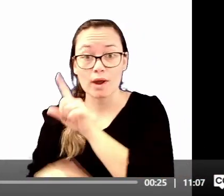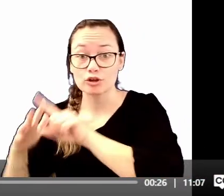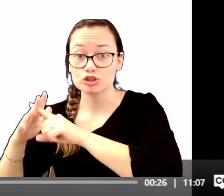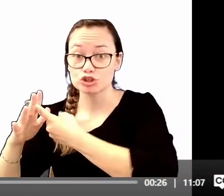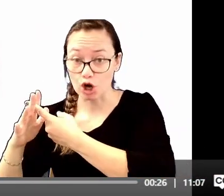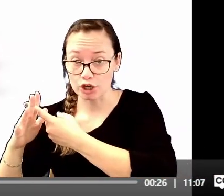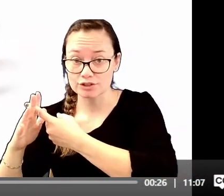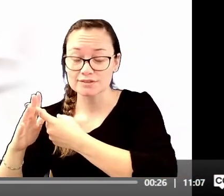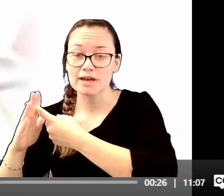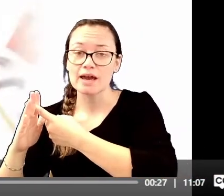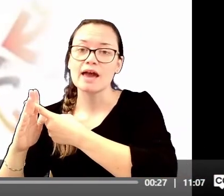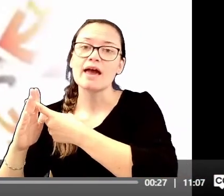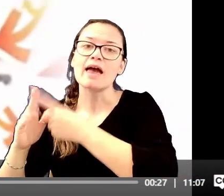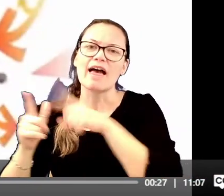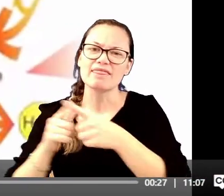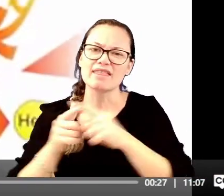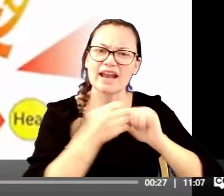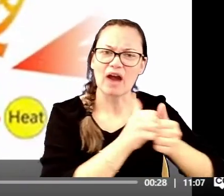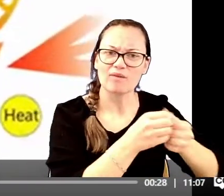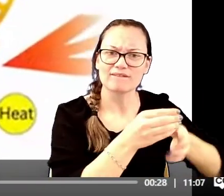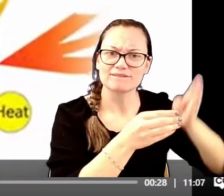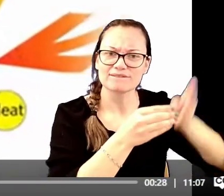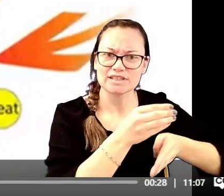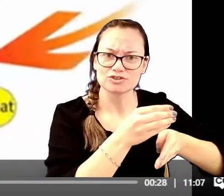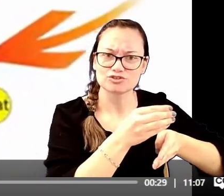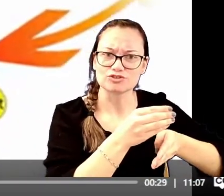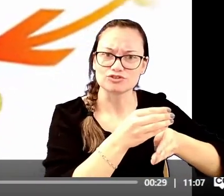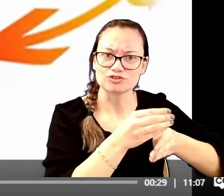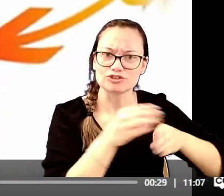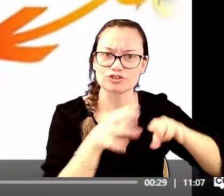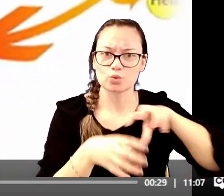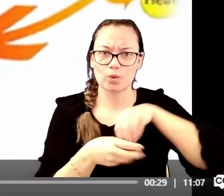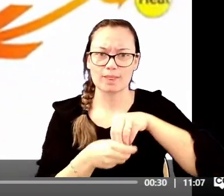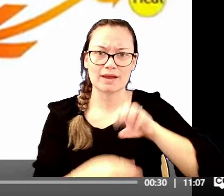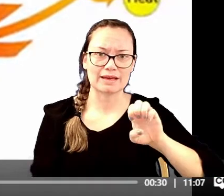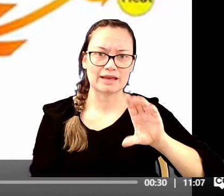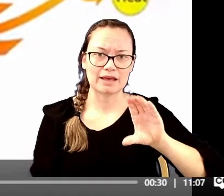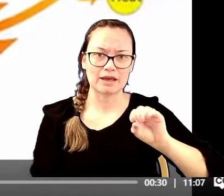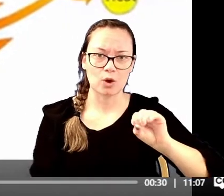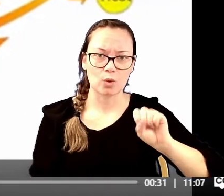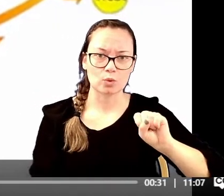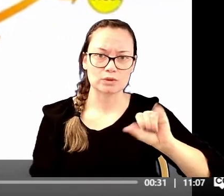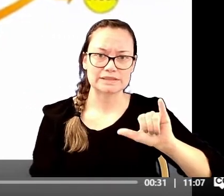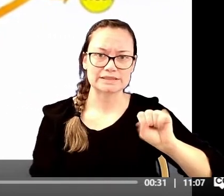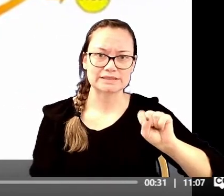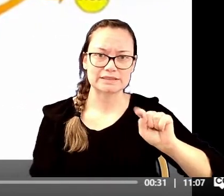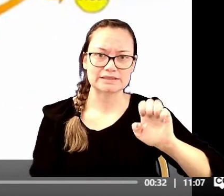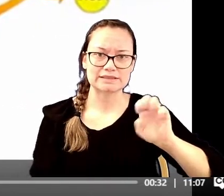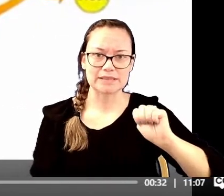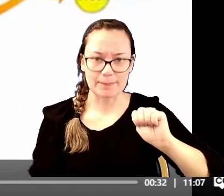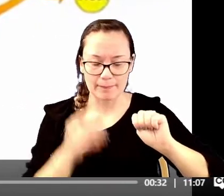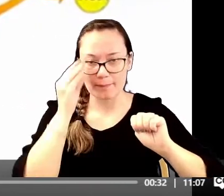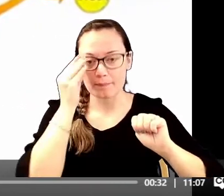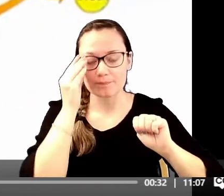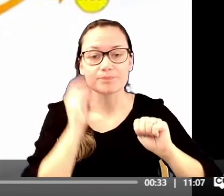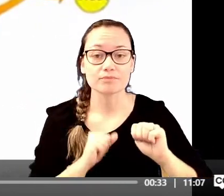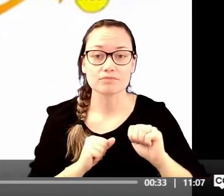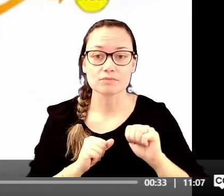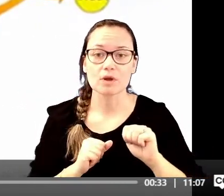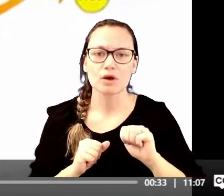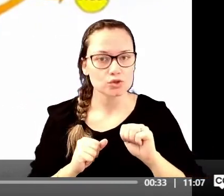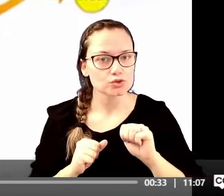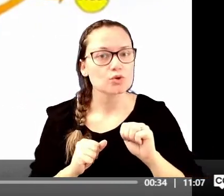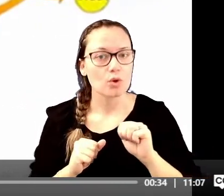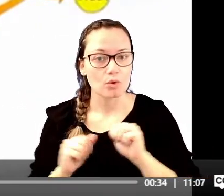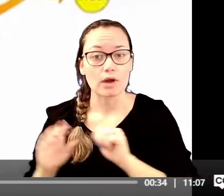ecosystem and then how it exits the ecosystem. And so it moves in one direction. And at